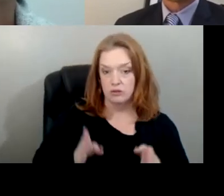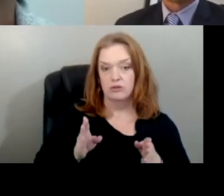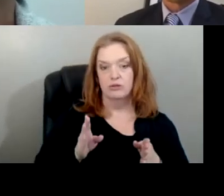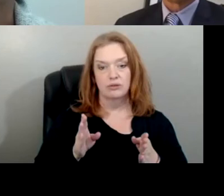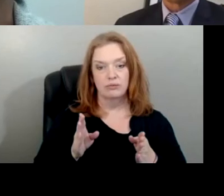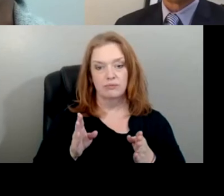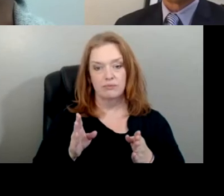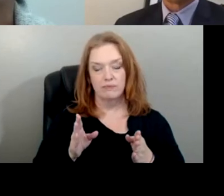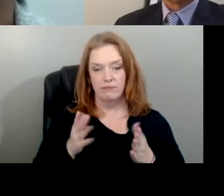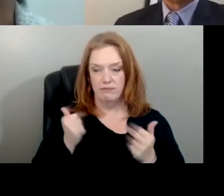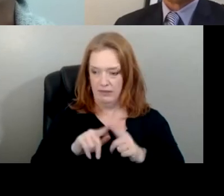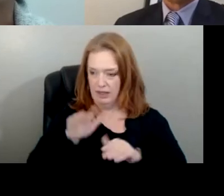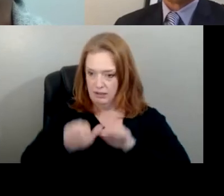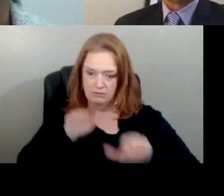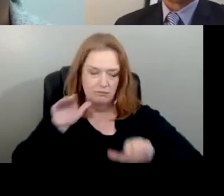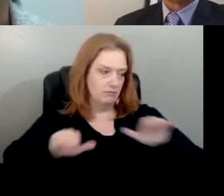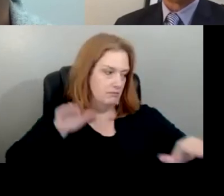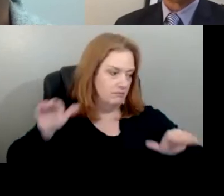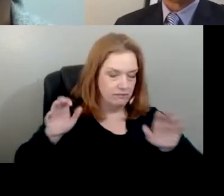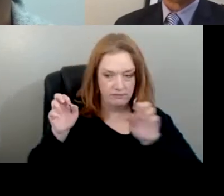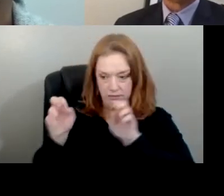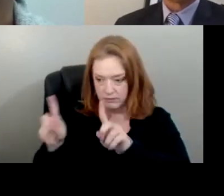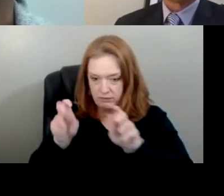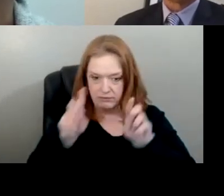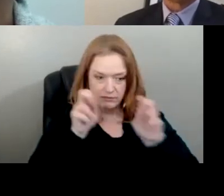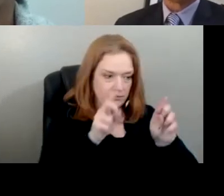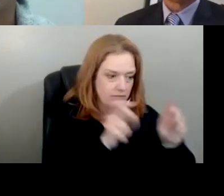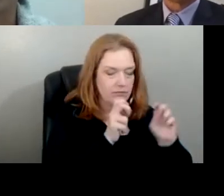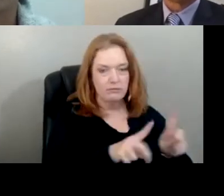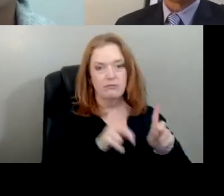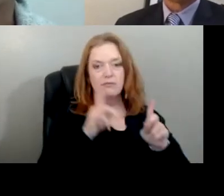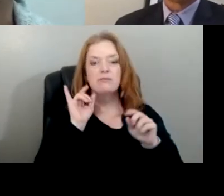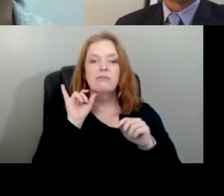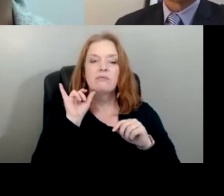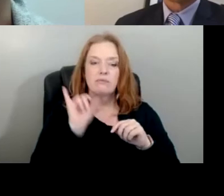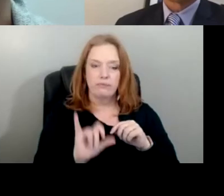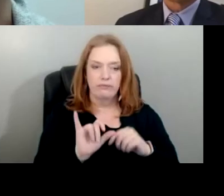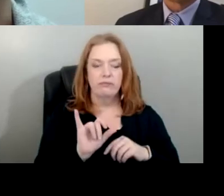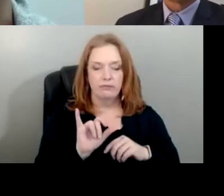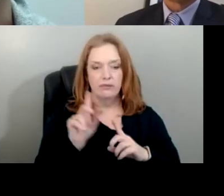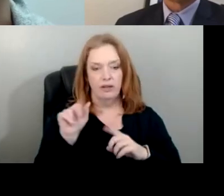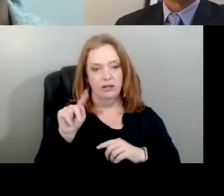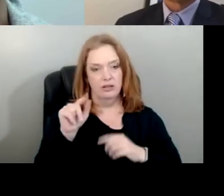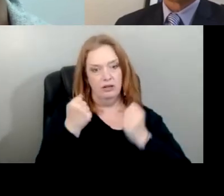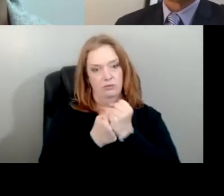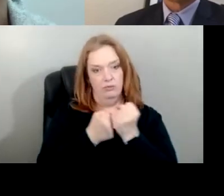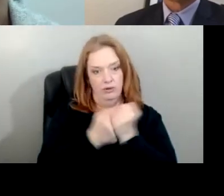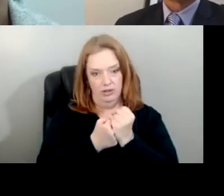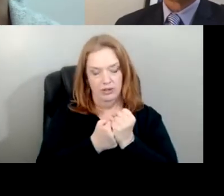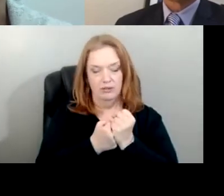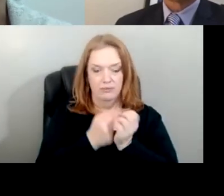just trying to educate along the way. That's where the data supporting researchers such as yourself and